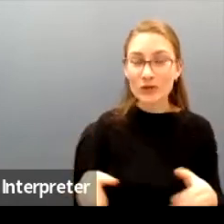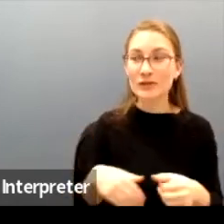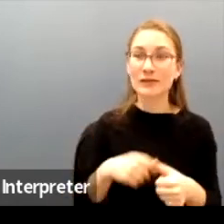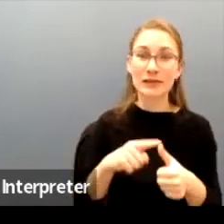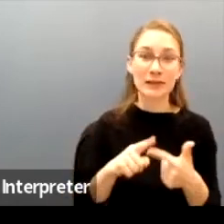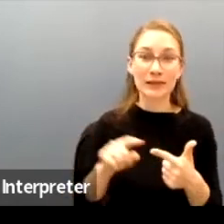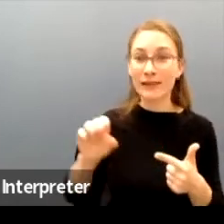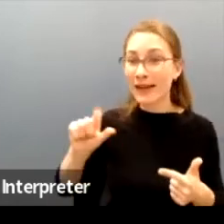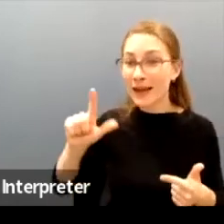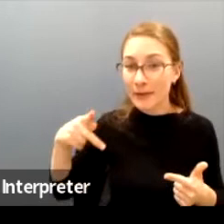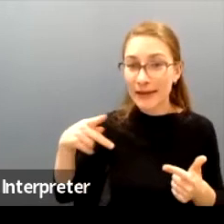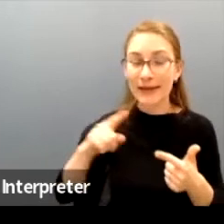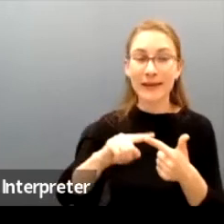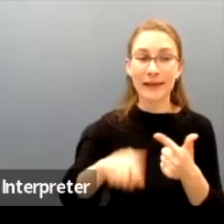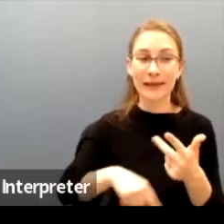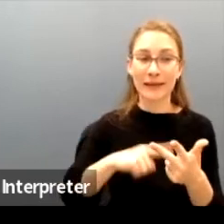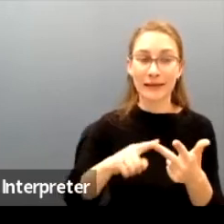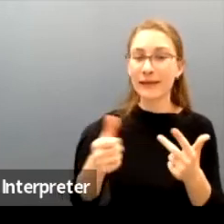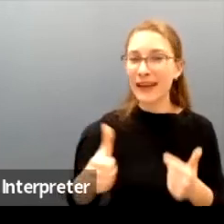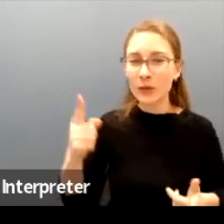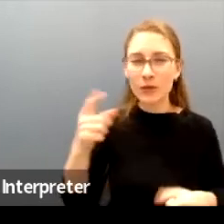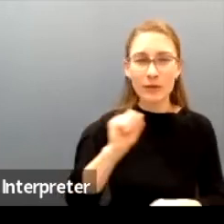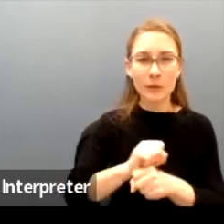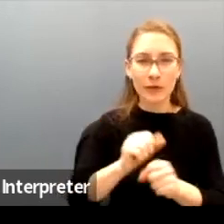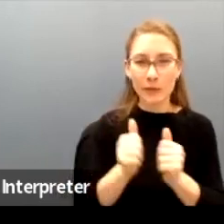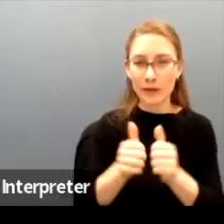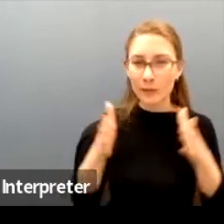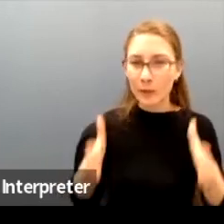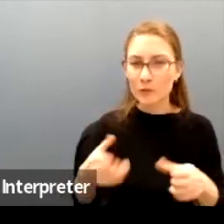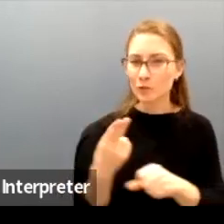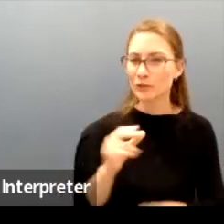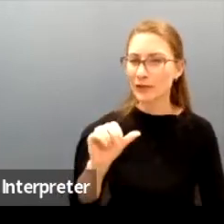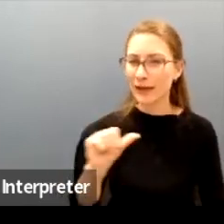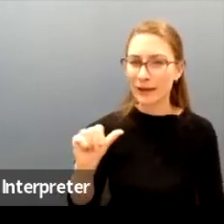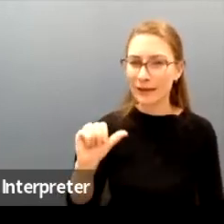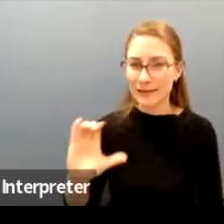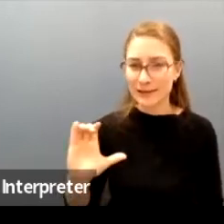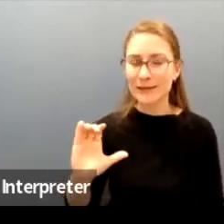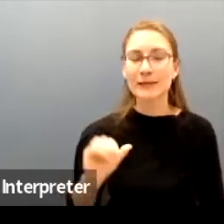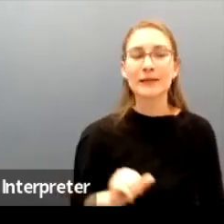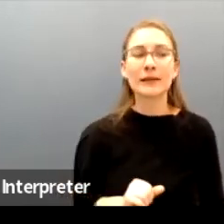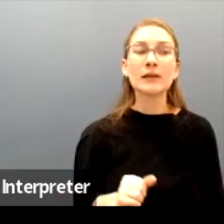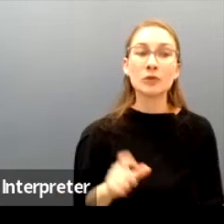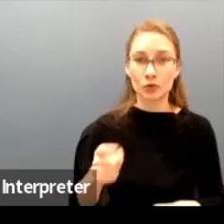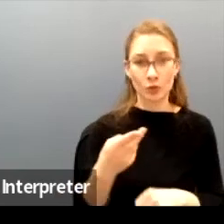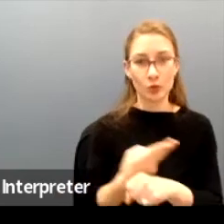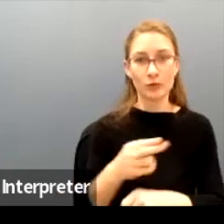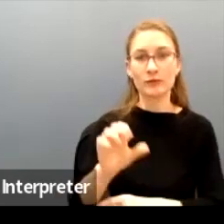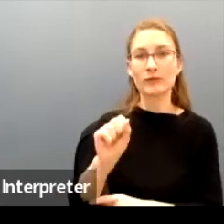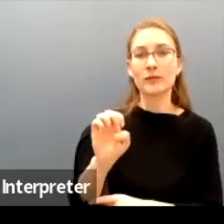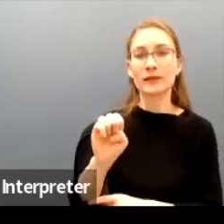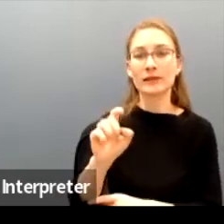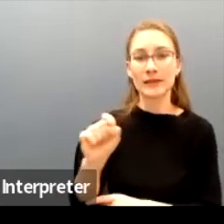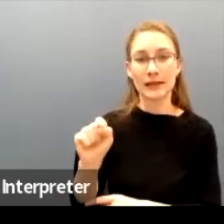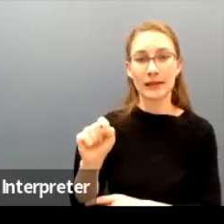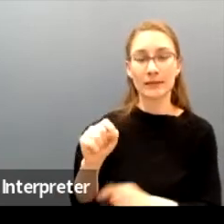themselves, or anyone who's going to be working alongside an individual who uses an AAC device, is to use the SET model. The SET model was